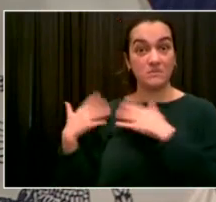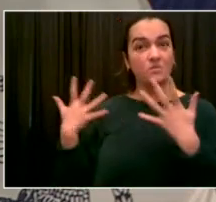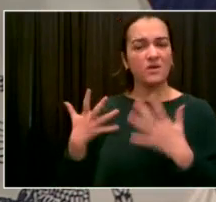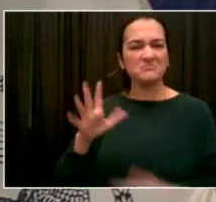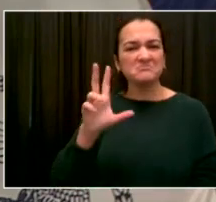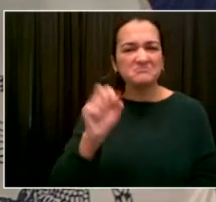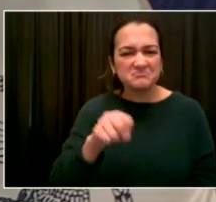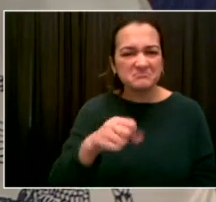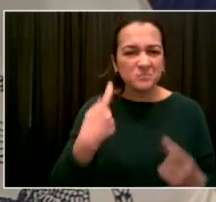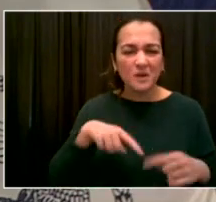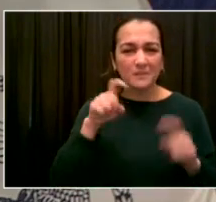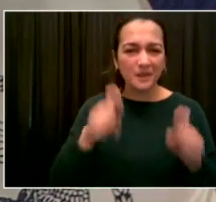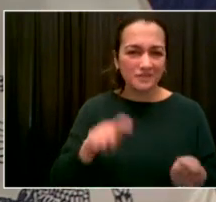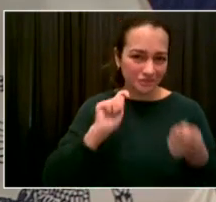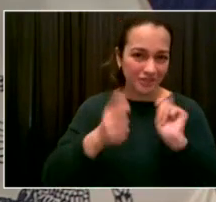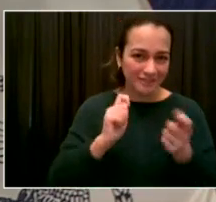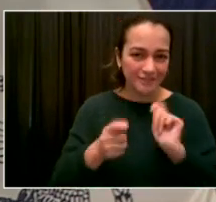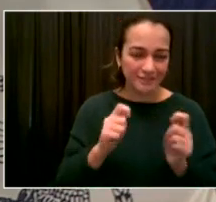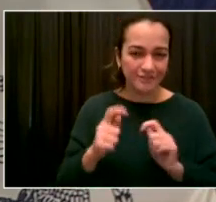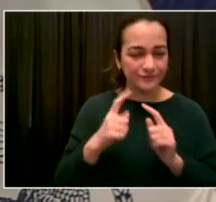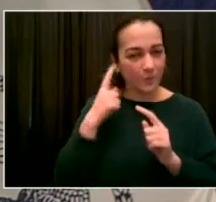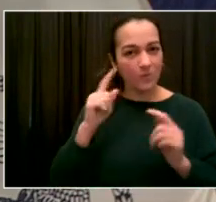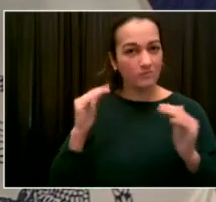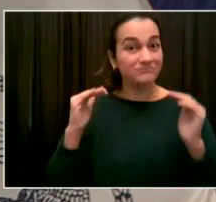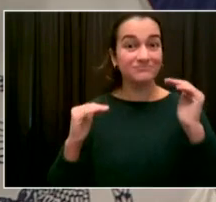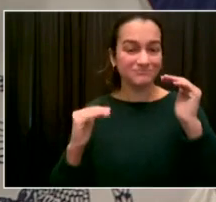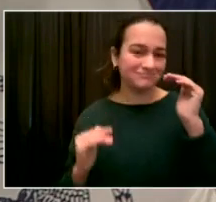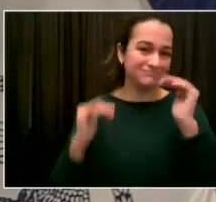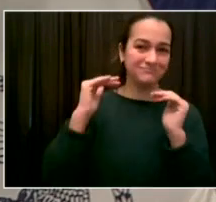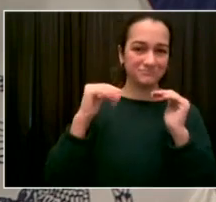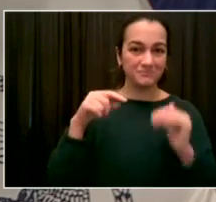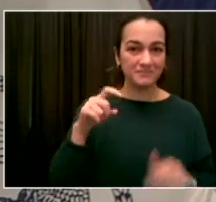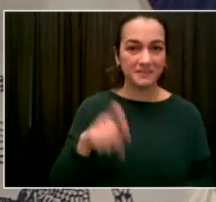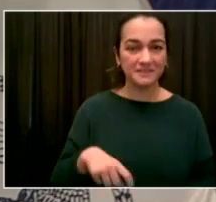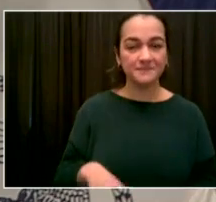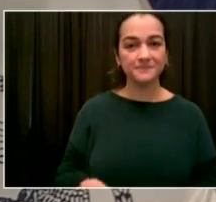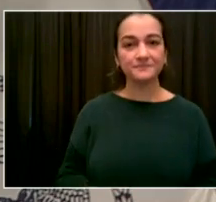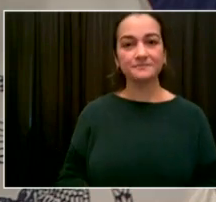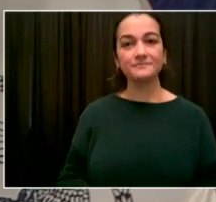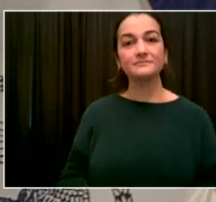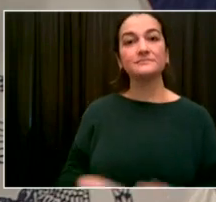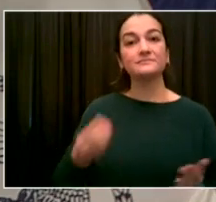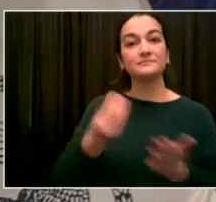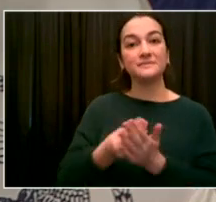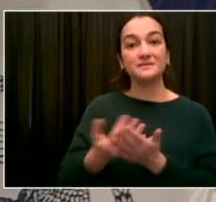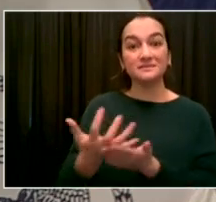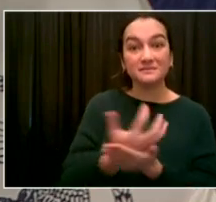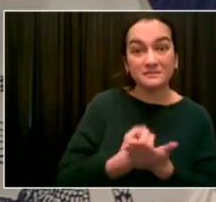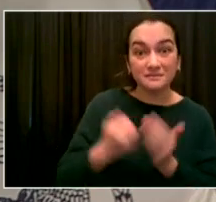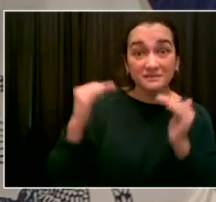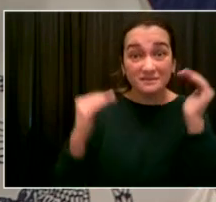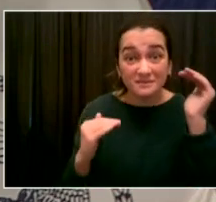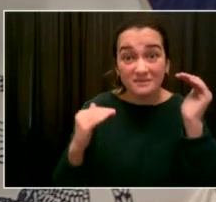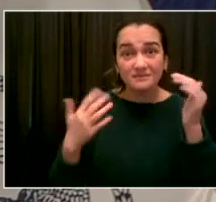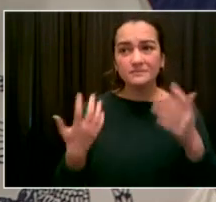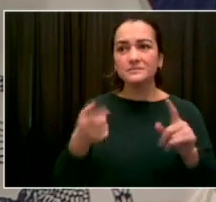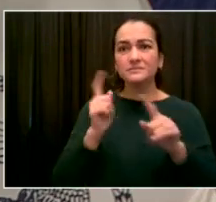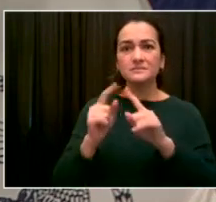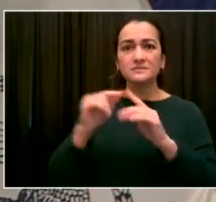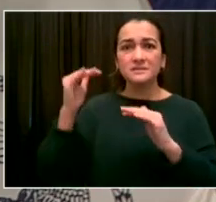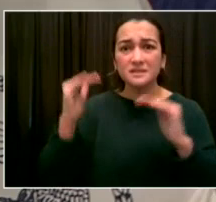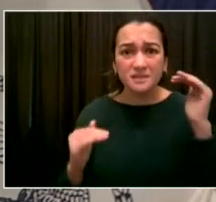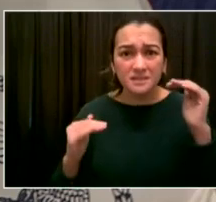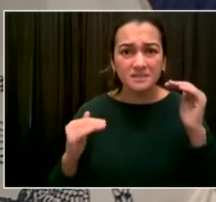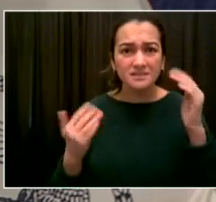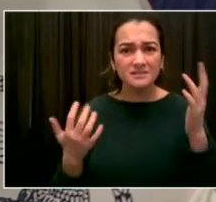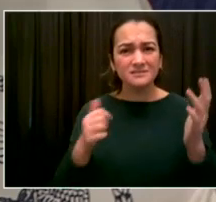country, and said if we don't address inequality, income inequality and all other forms of inequality, if we don't address it soon and sharply, we're